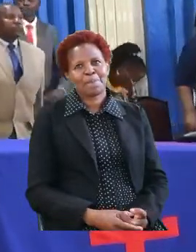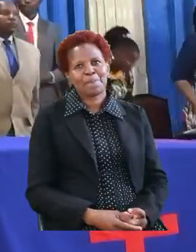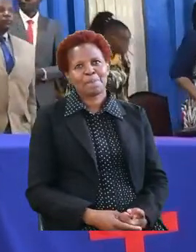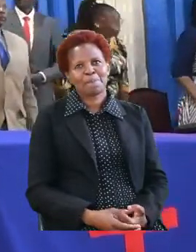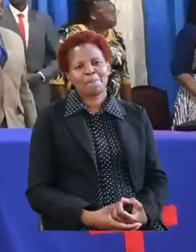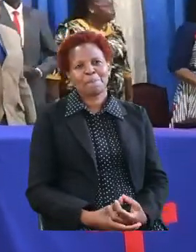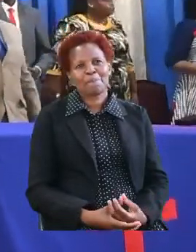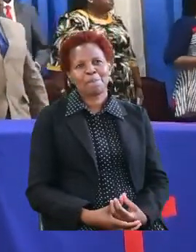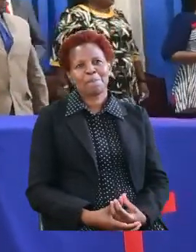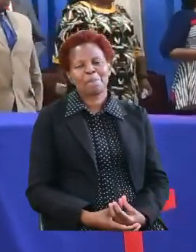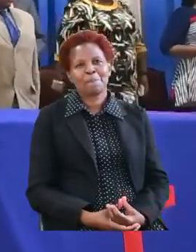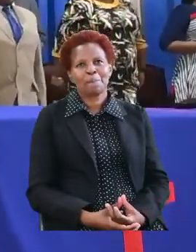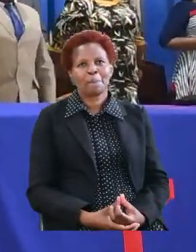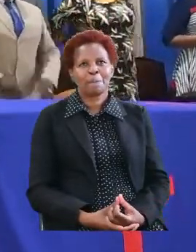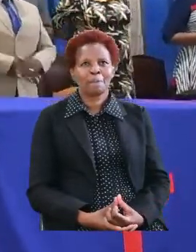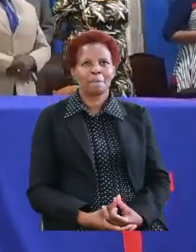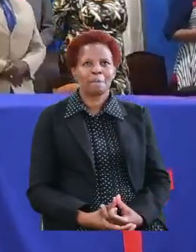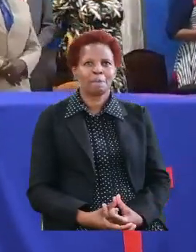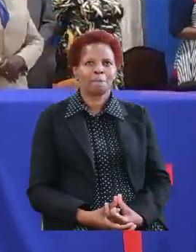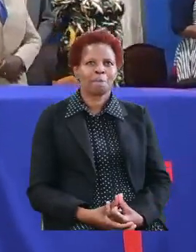Lord.